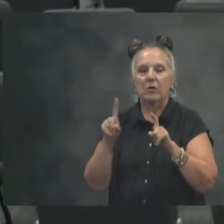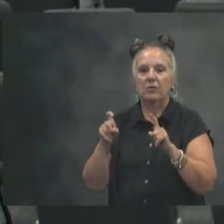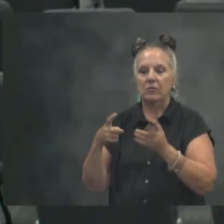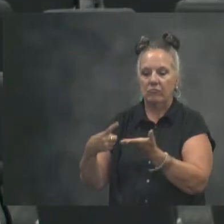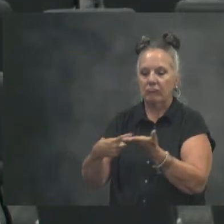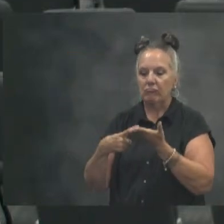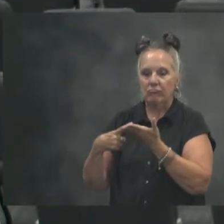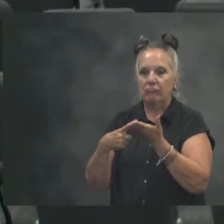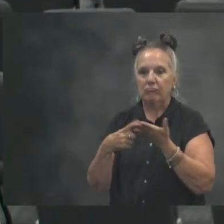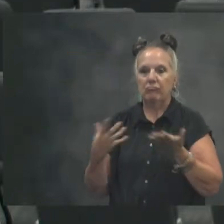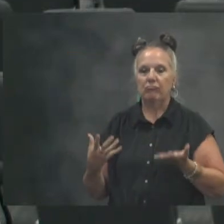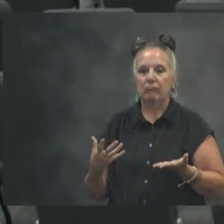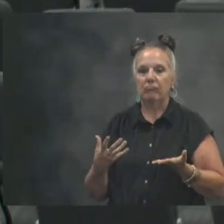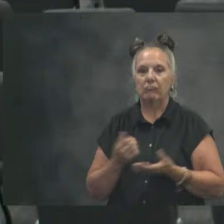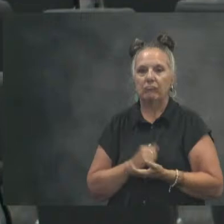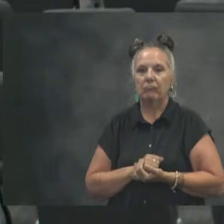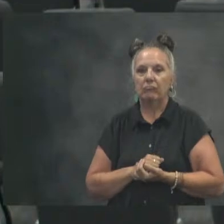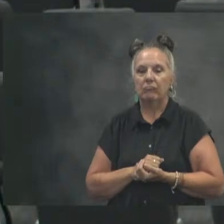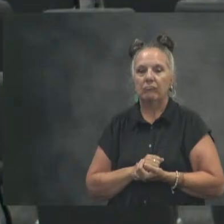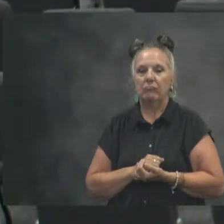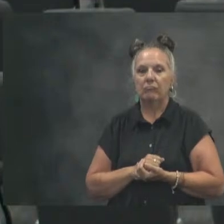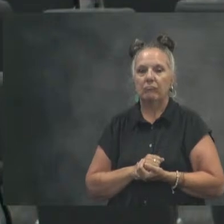any discussion?